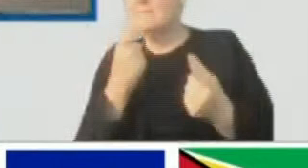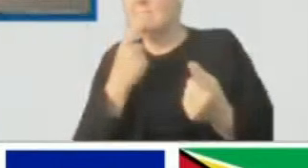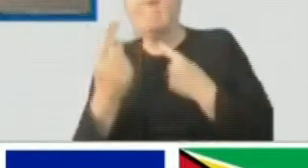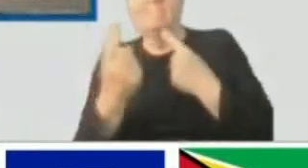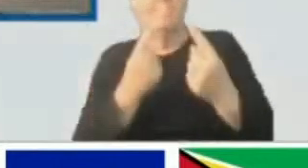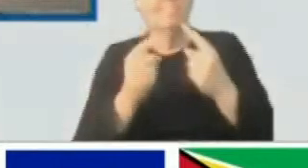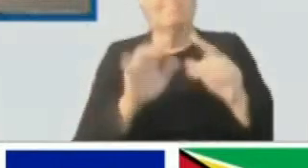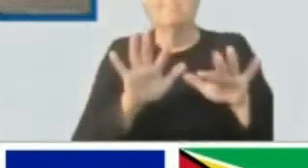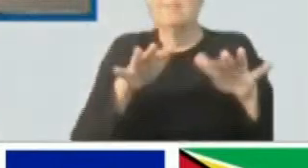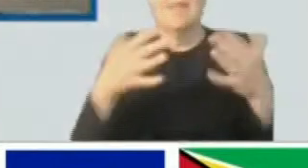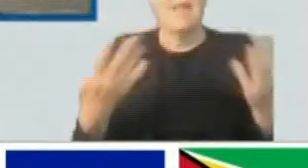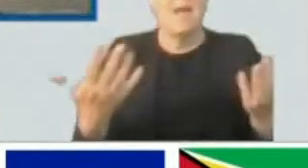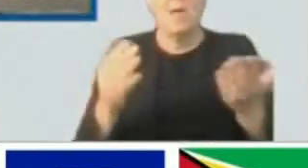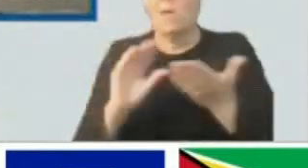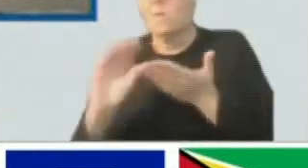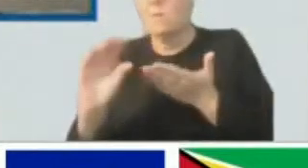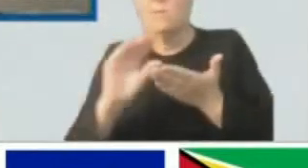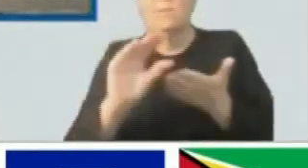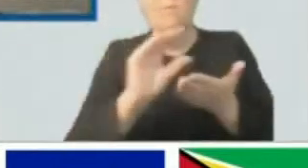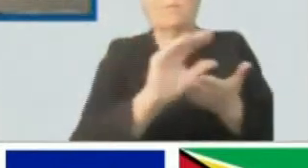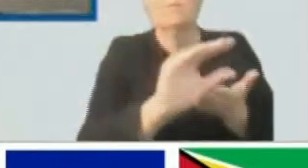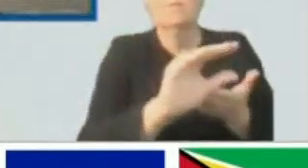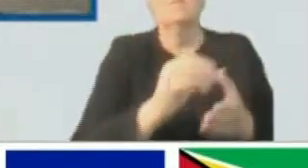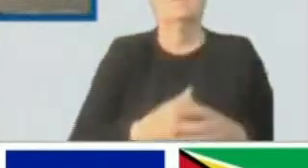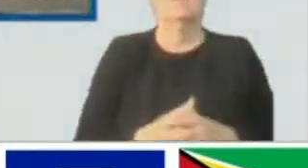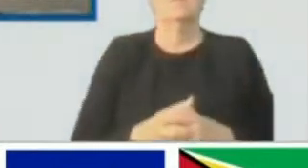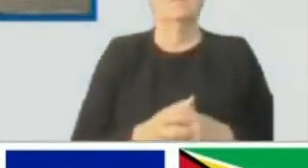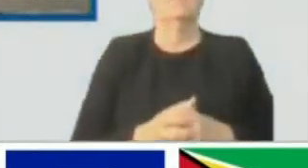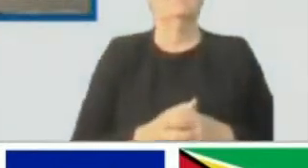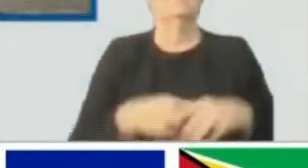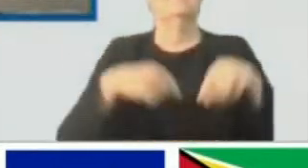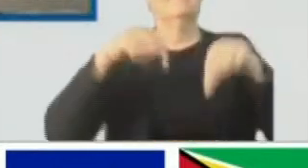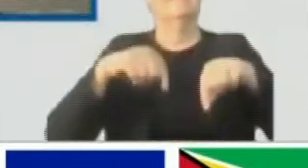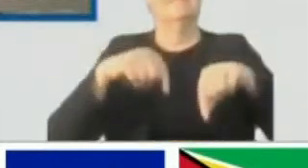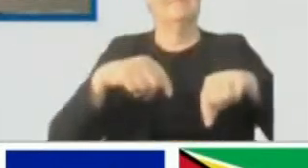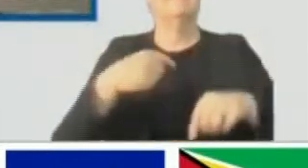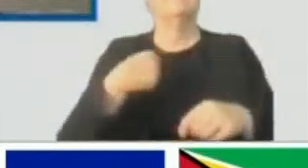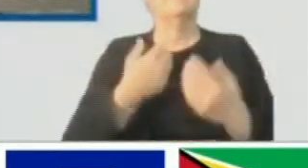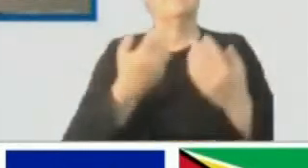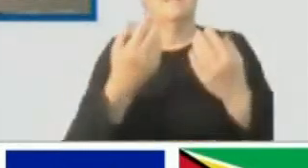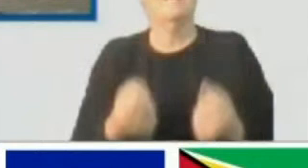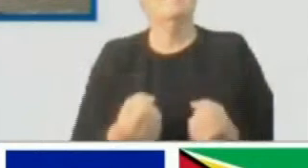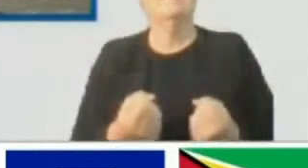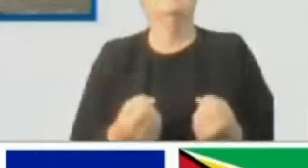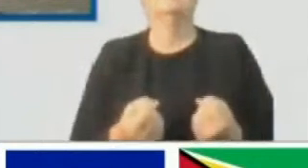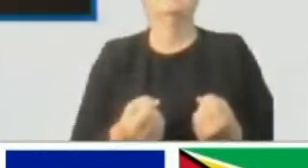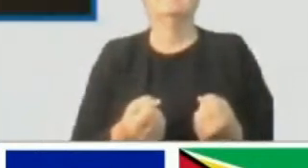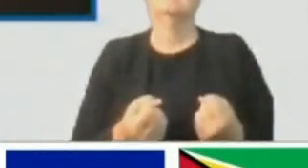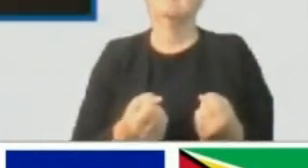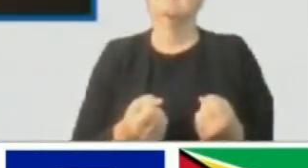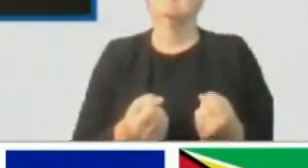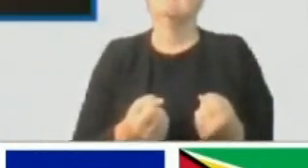initiated specific and measurable programs, policies,